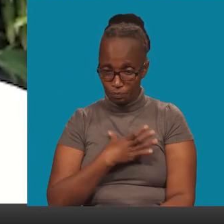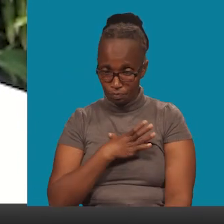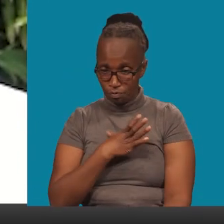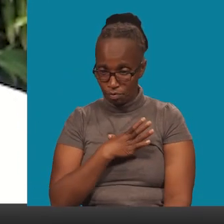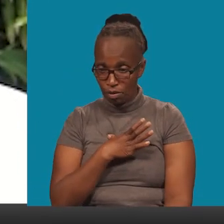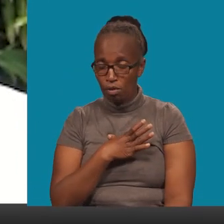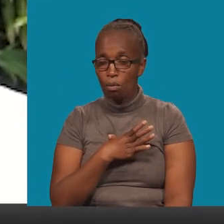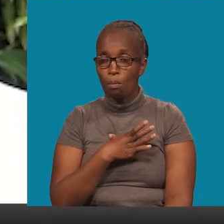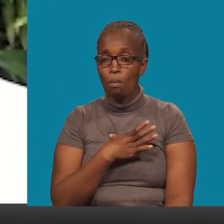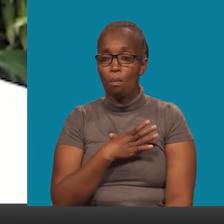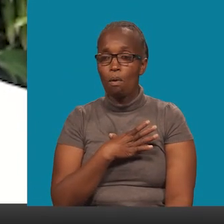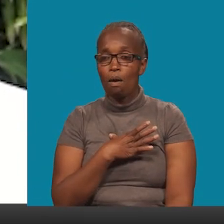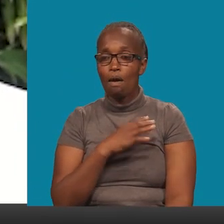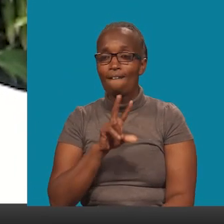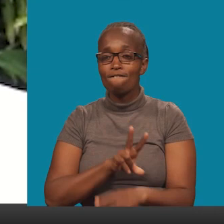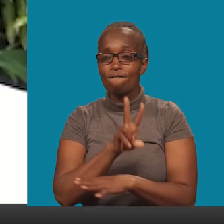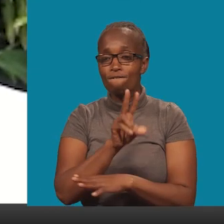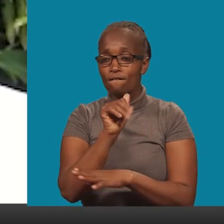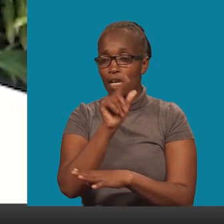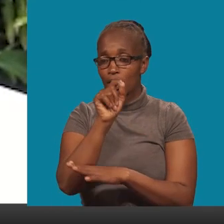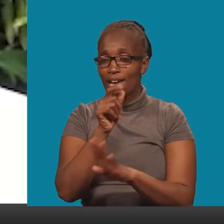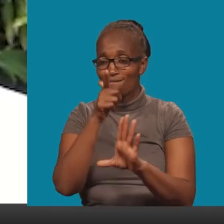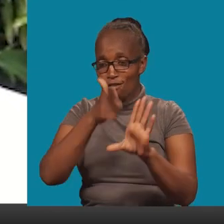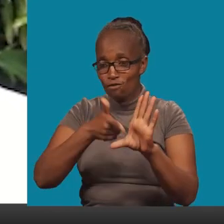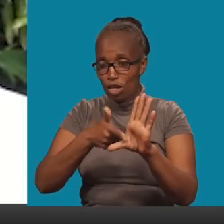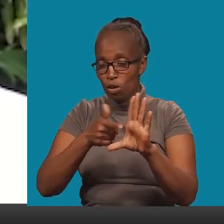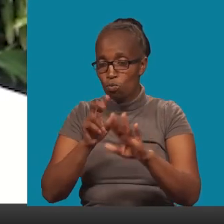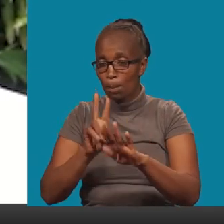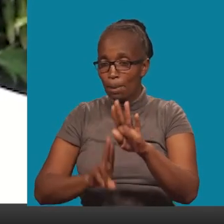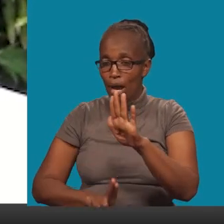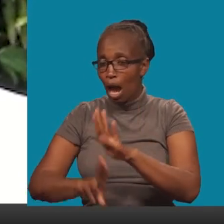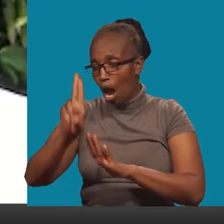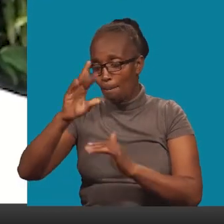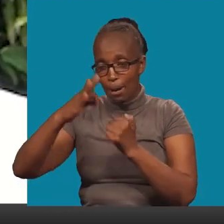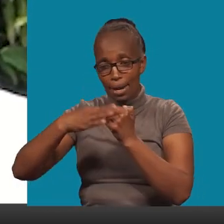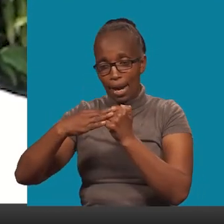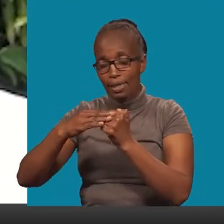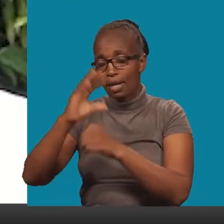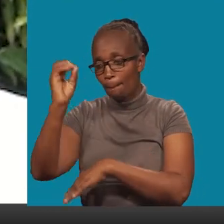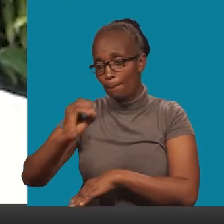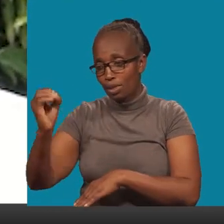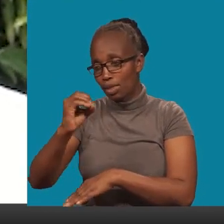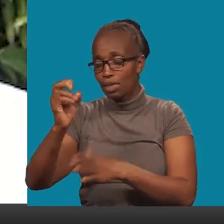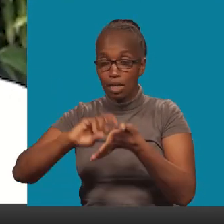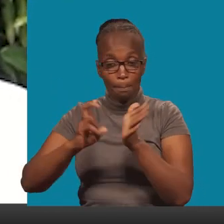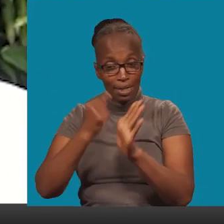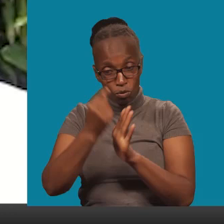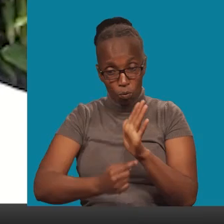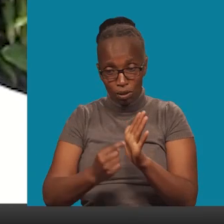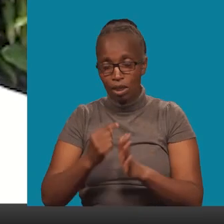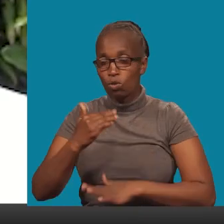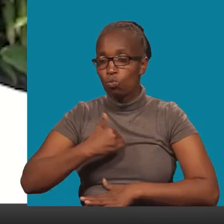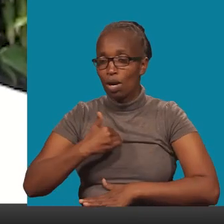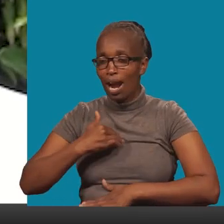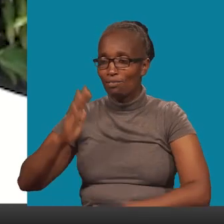for everyone and every product. So the VAT on fuel is going up by 8%. So what